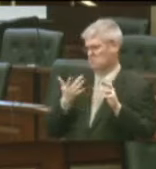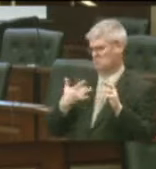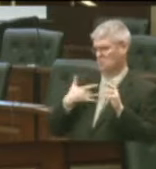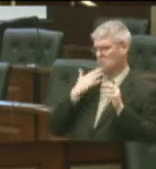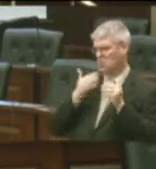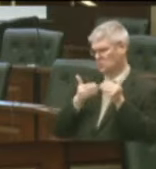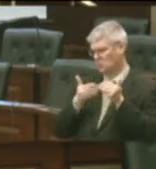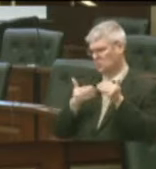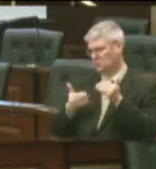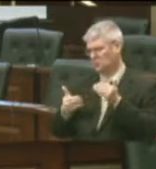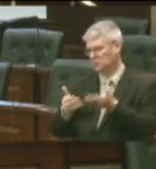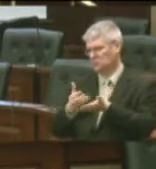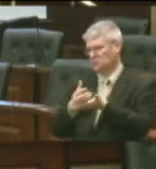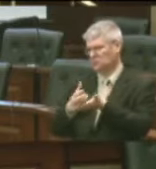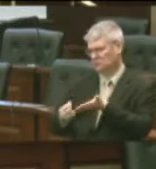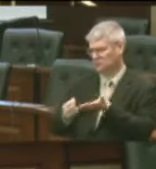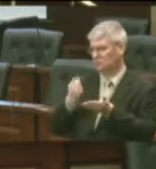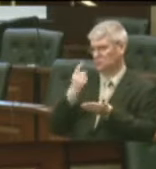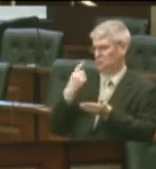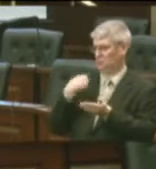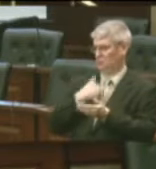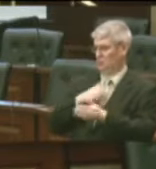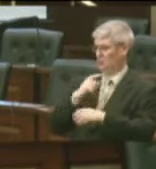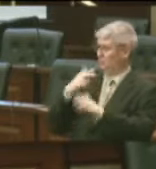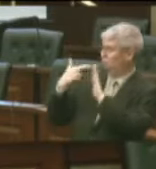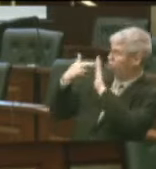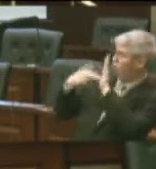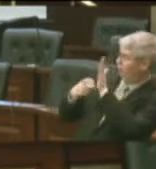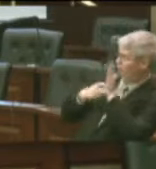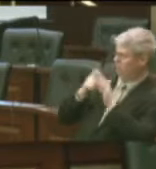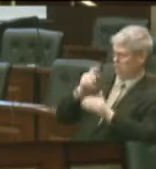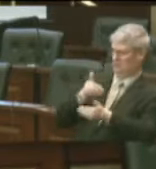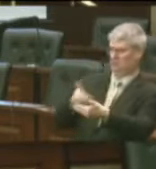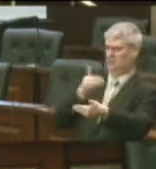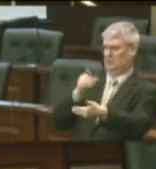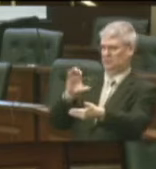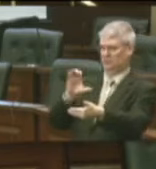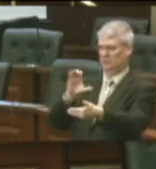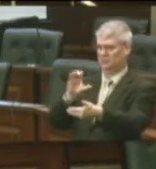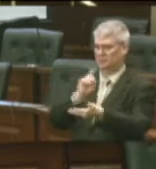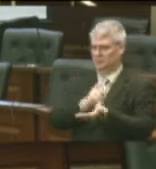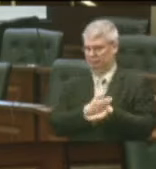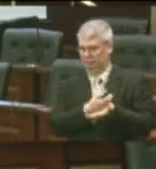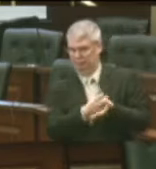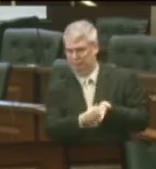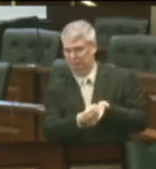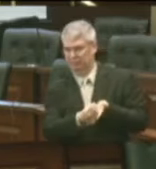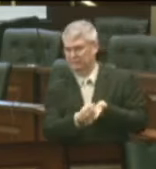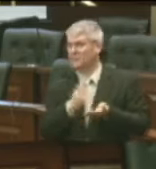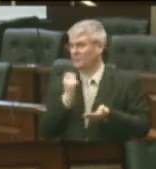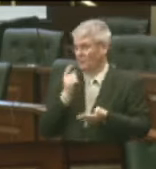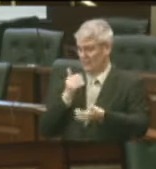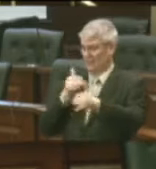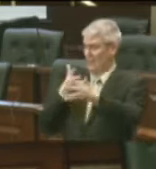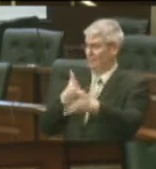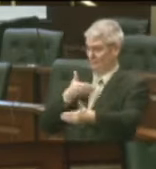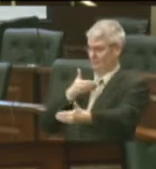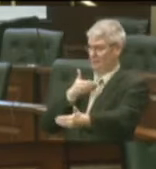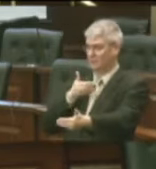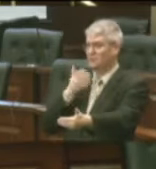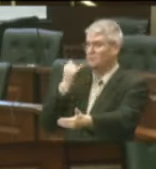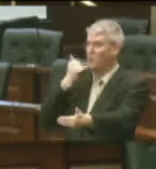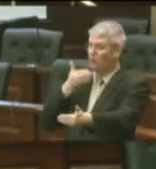to do it. But we have unexpected things coming up, and it's just like, had we put it all into the unemployment fund and then Treasury came out with the new